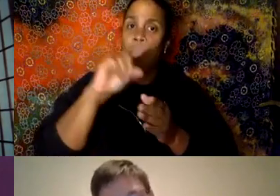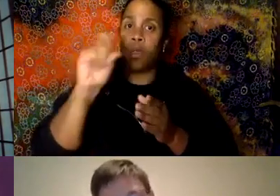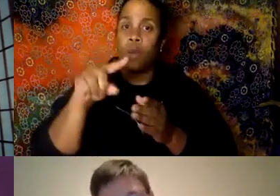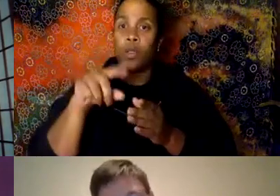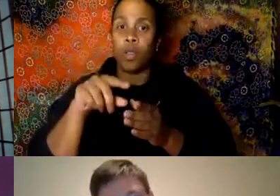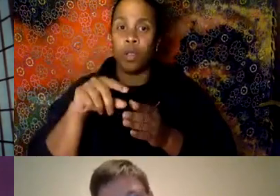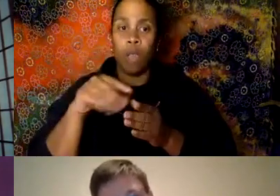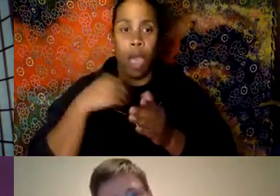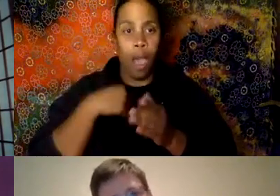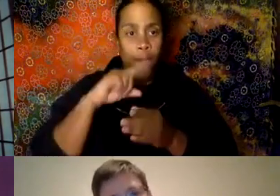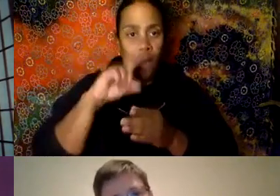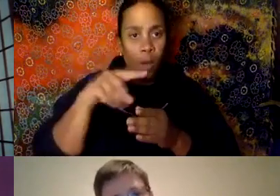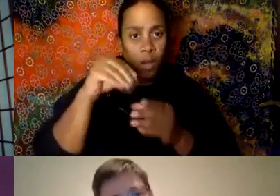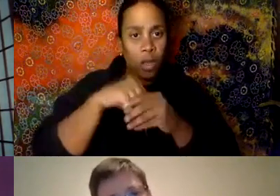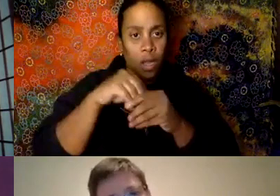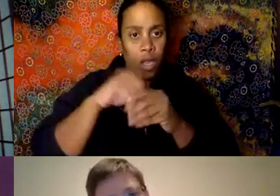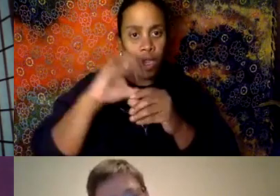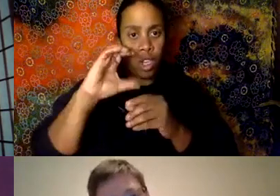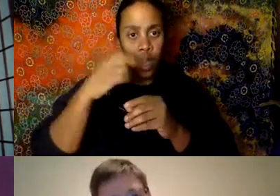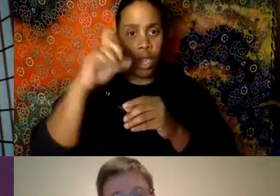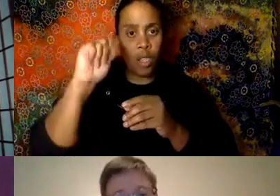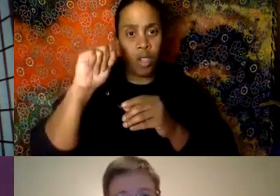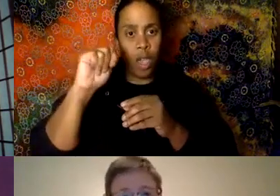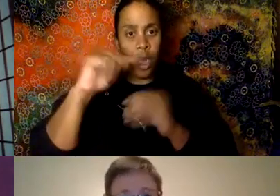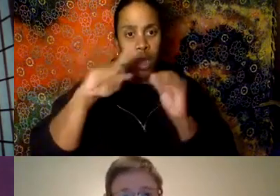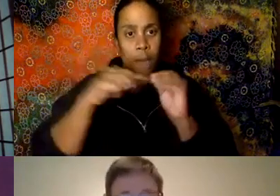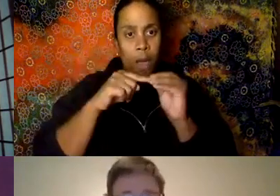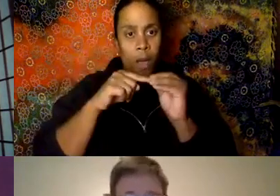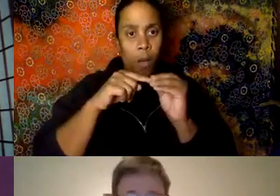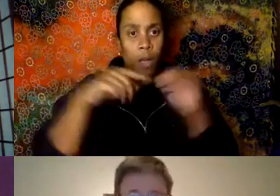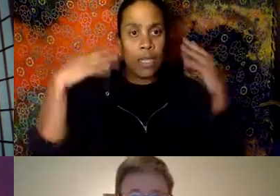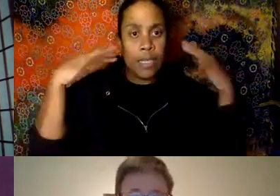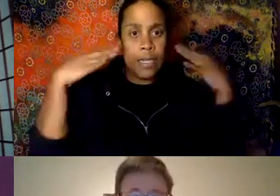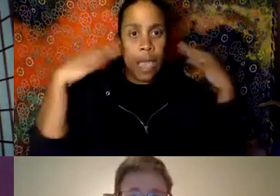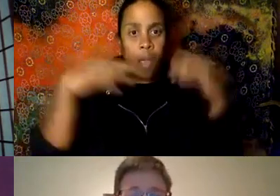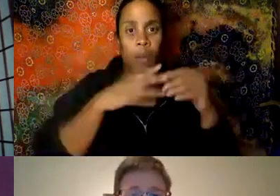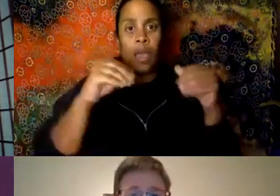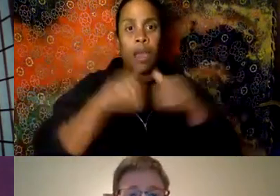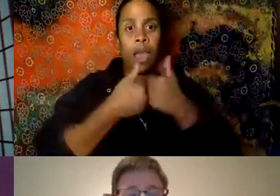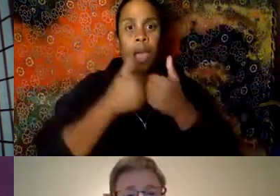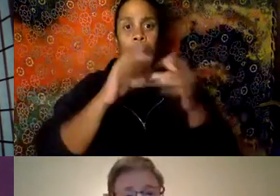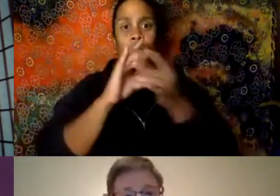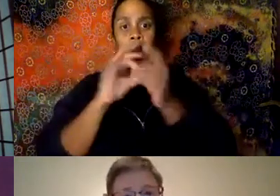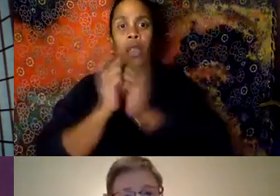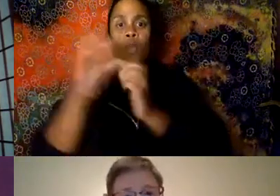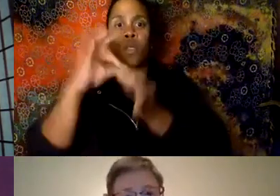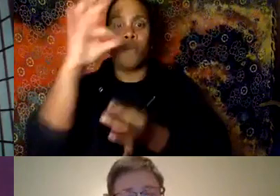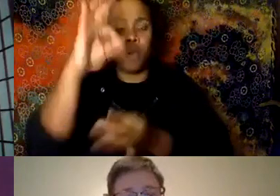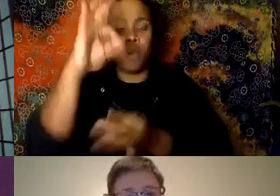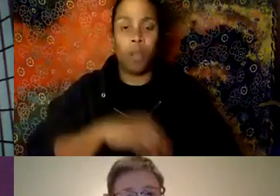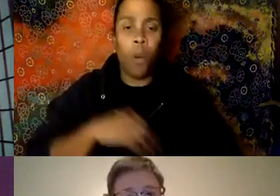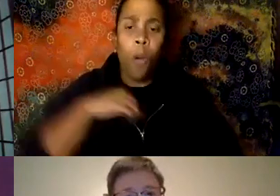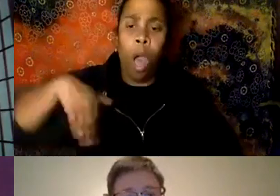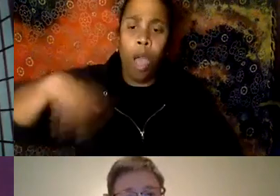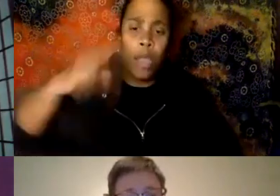There's a question in the chat about Samhain and how to connect to the spirits. Okay, great. I've not seen that. Oh, yes,